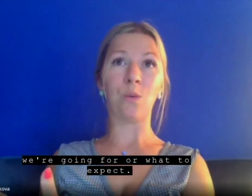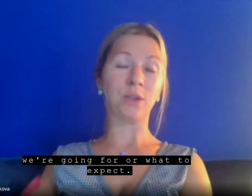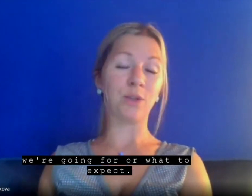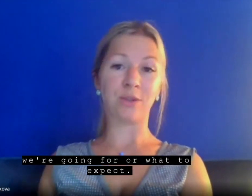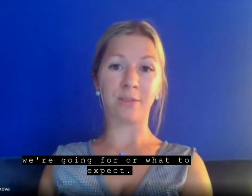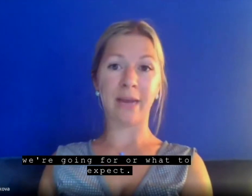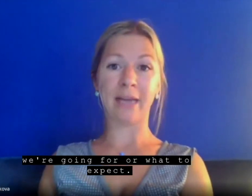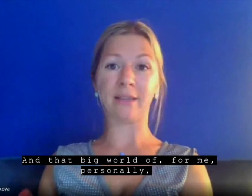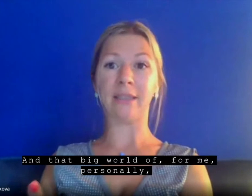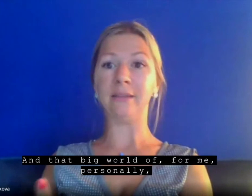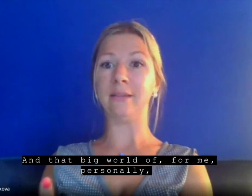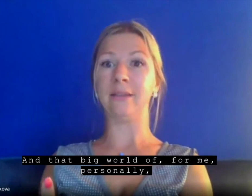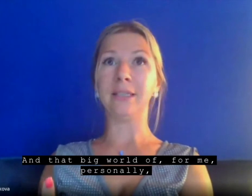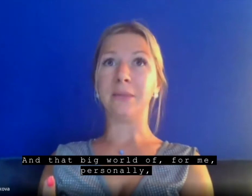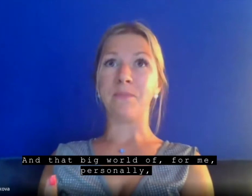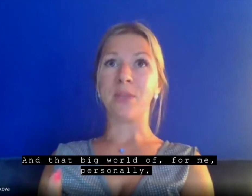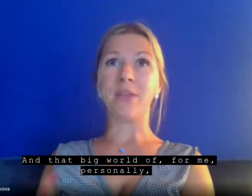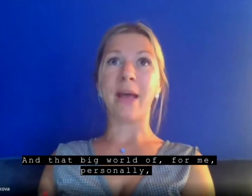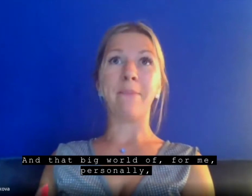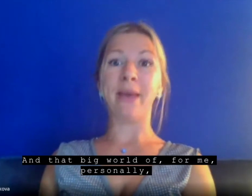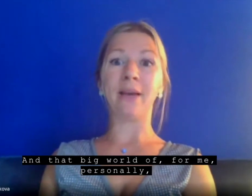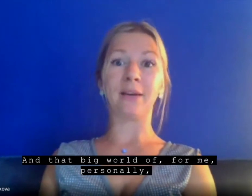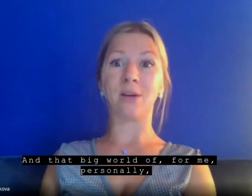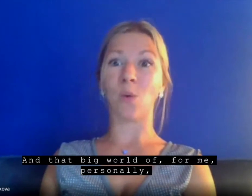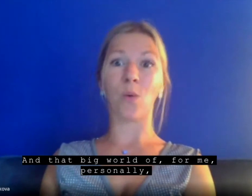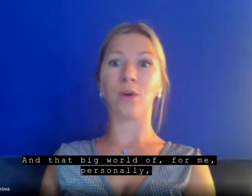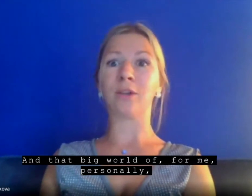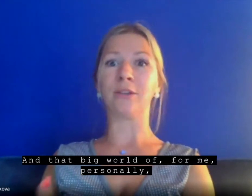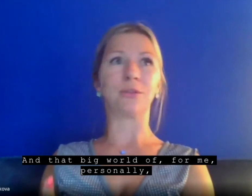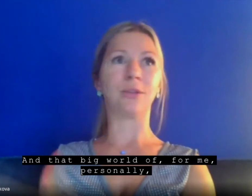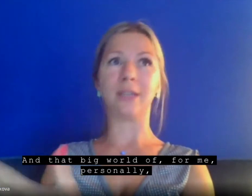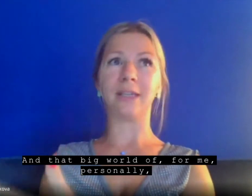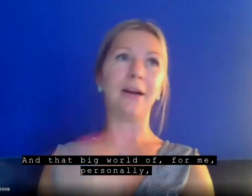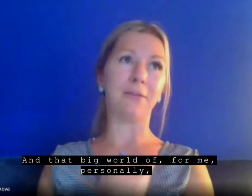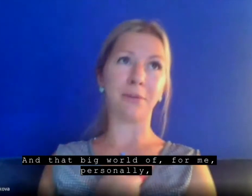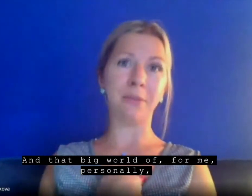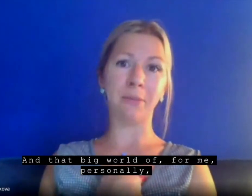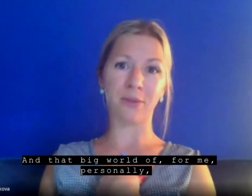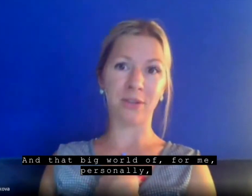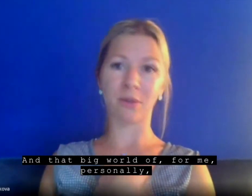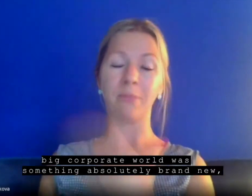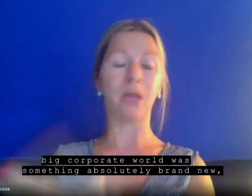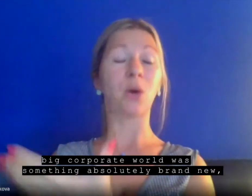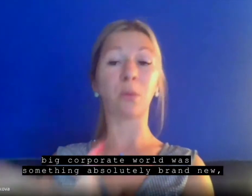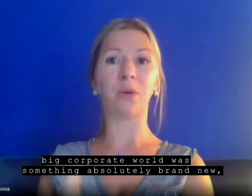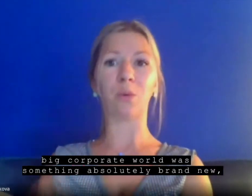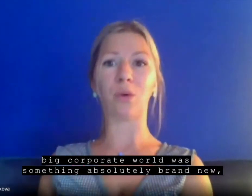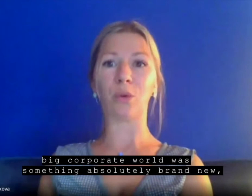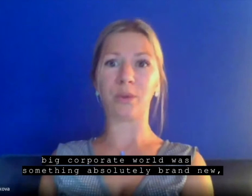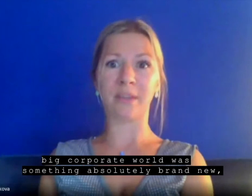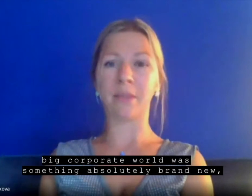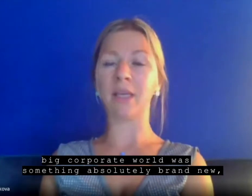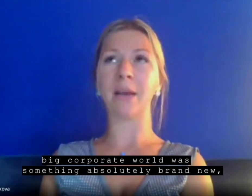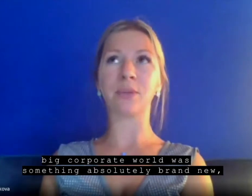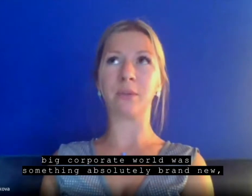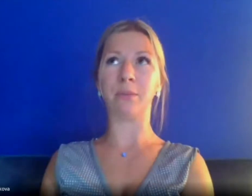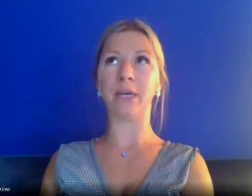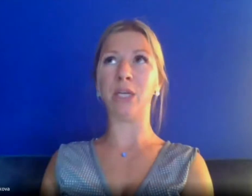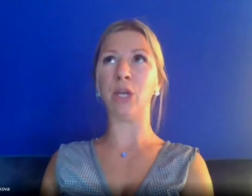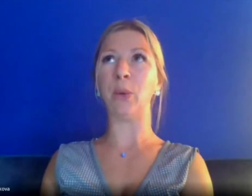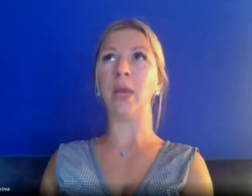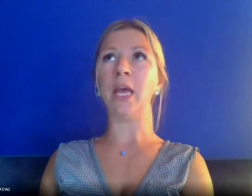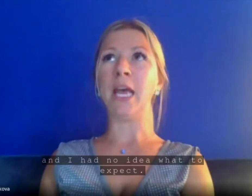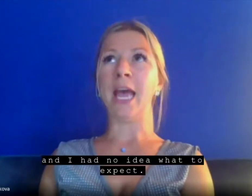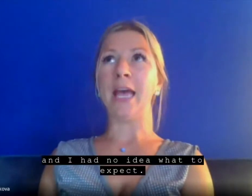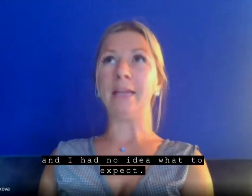or what to expect. And that big world of, for me personally, big corporate world was something absolutely